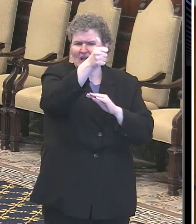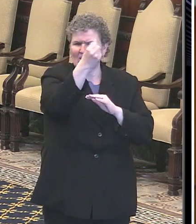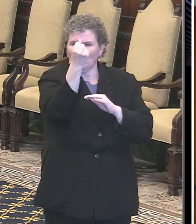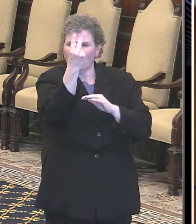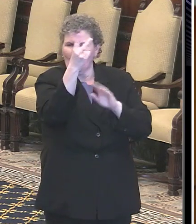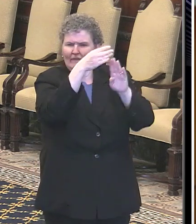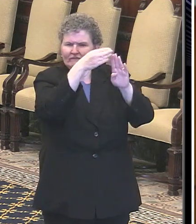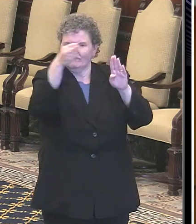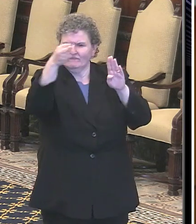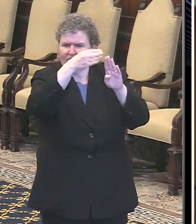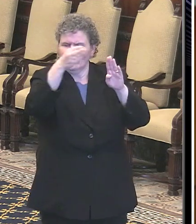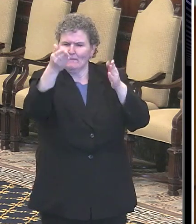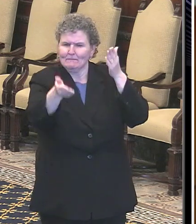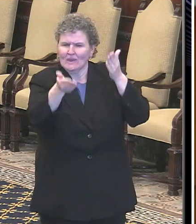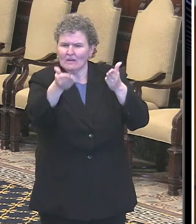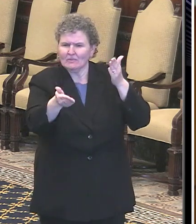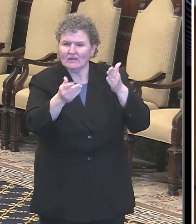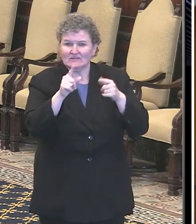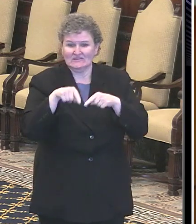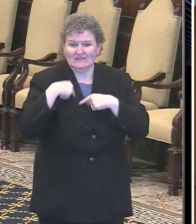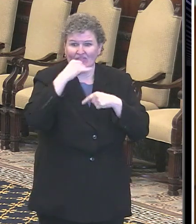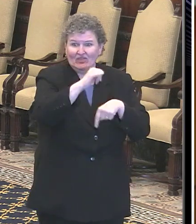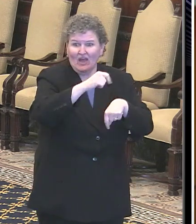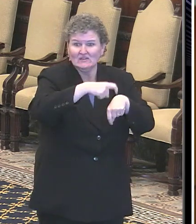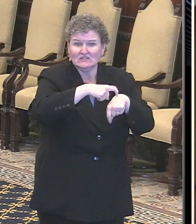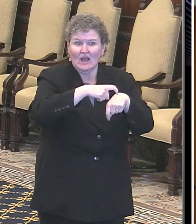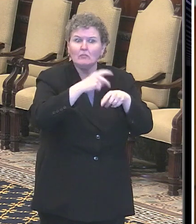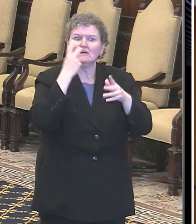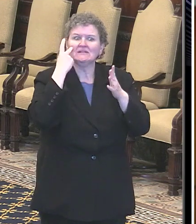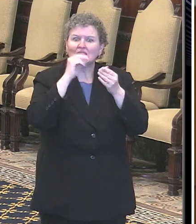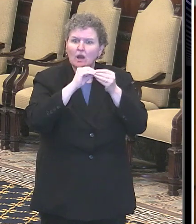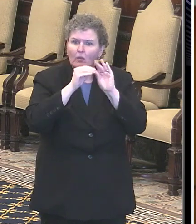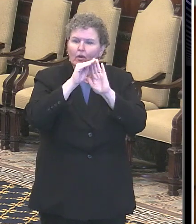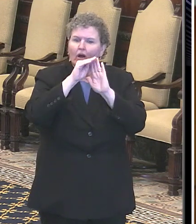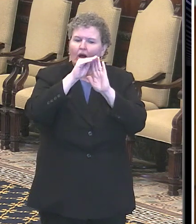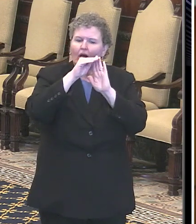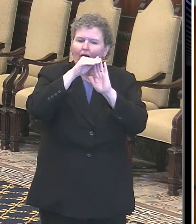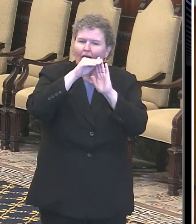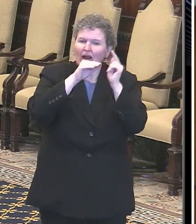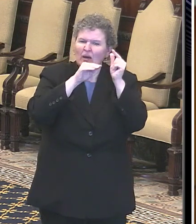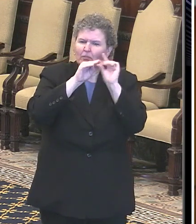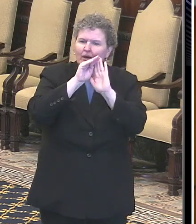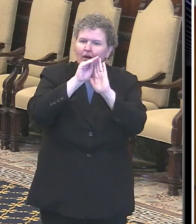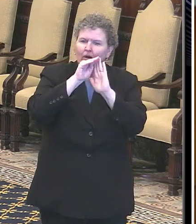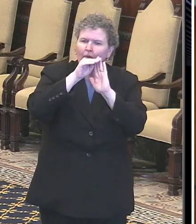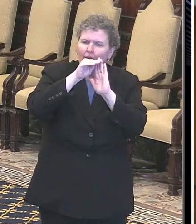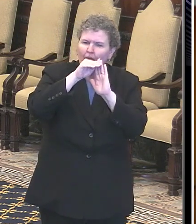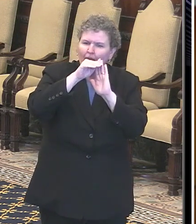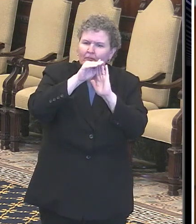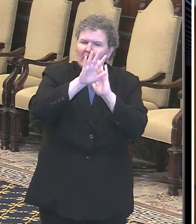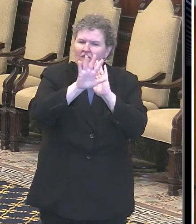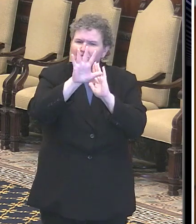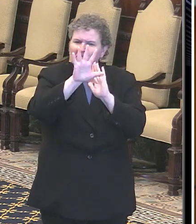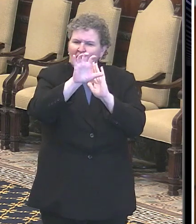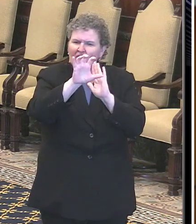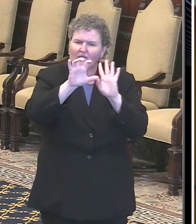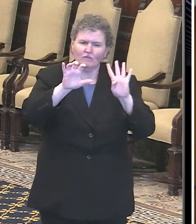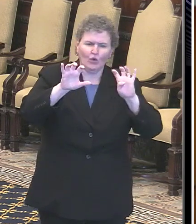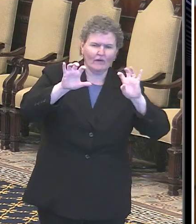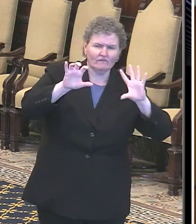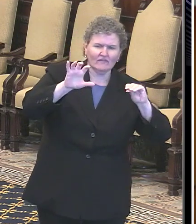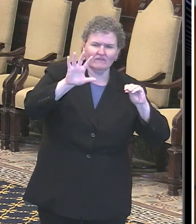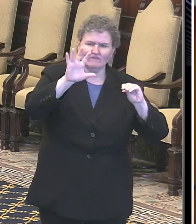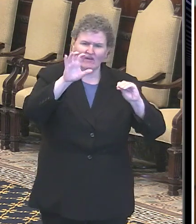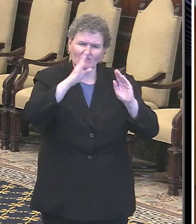we're down since then. It's not down very much, so maybe an average of a little above 500. Now maybe we're in the 450 range, and